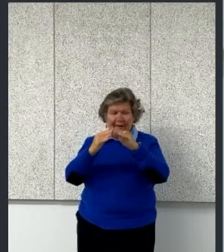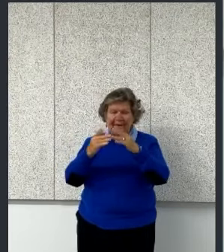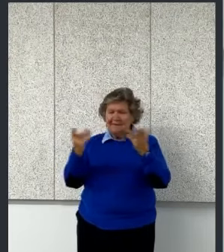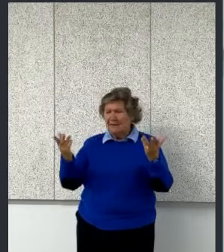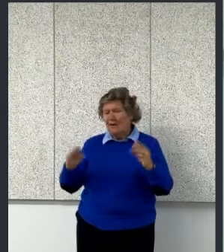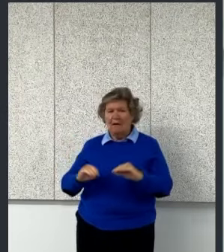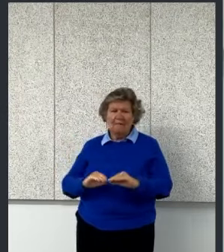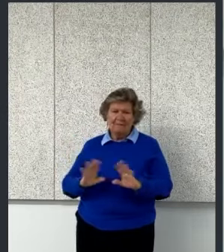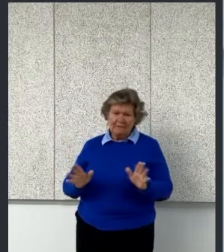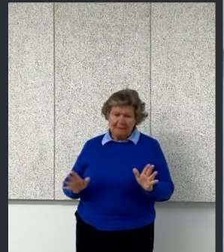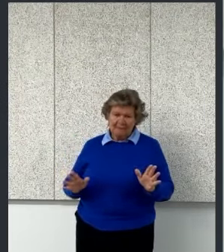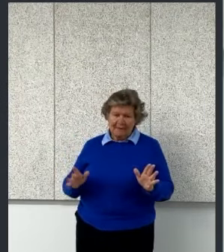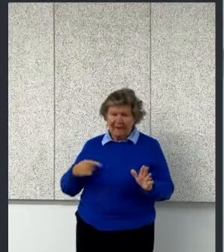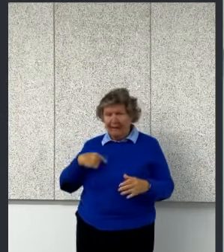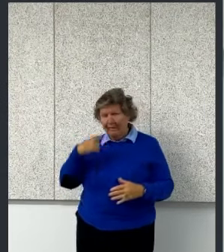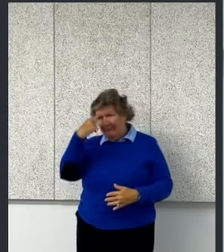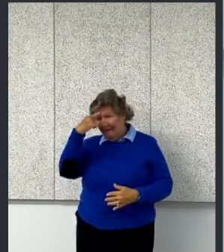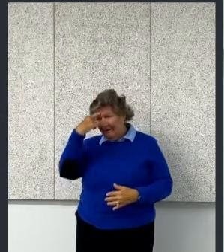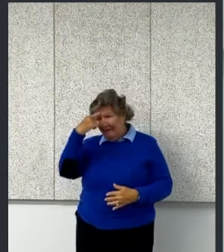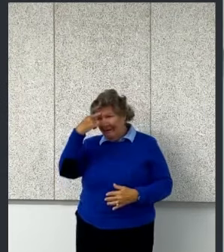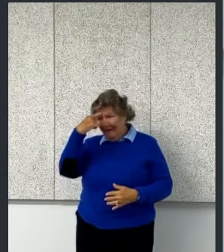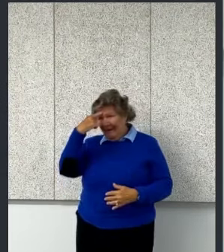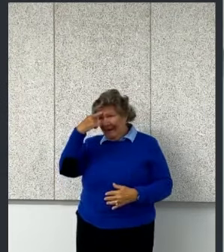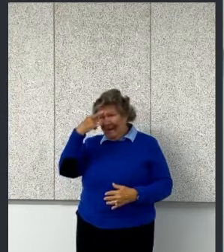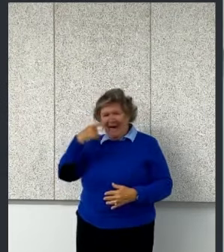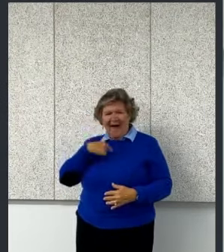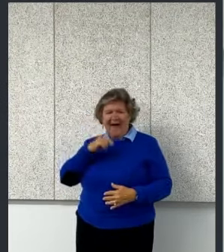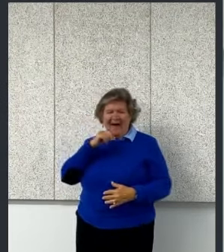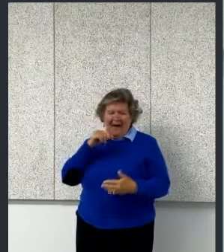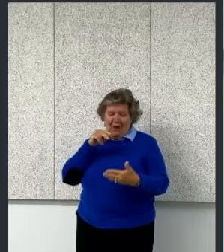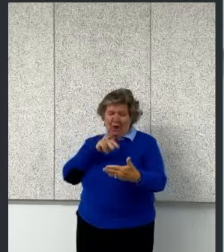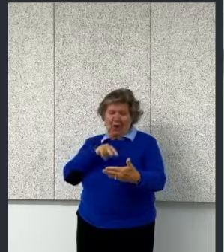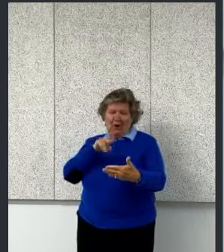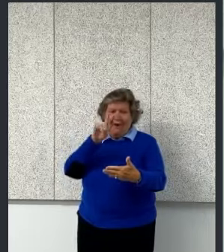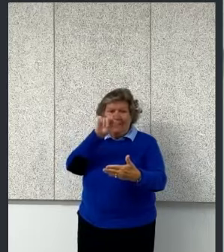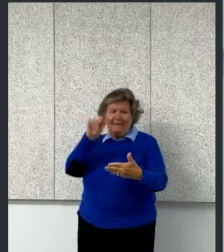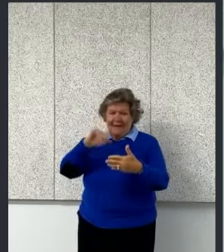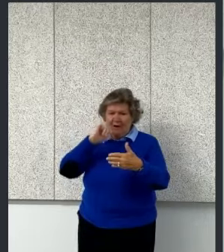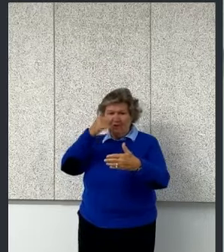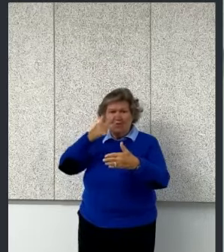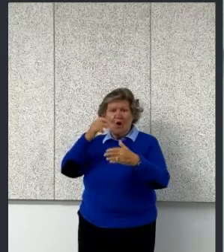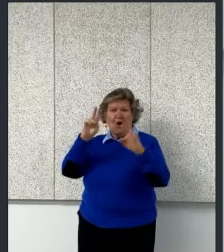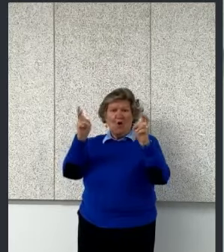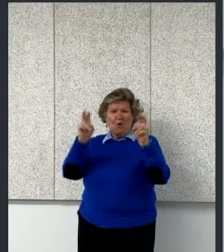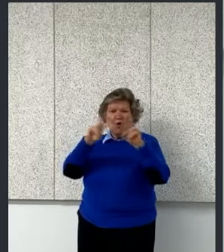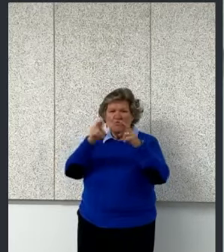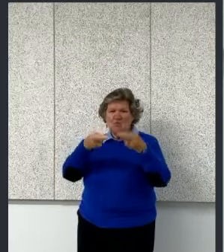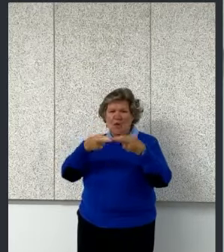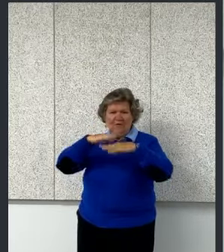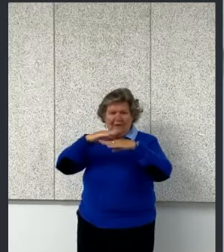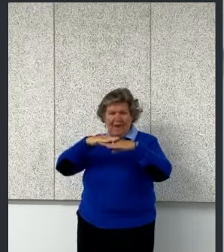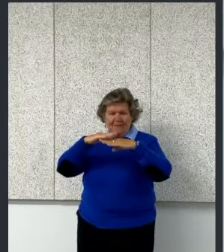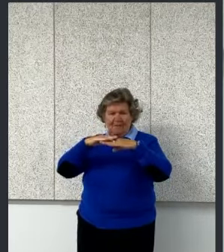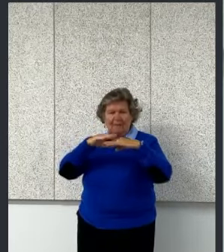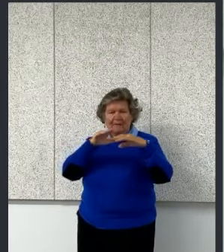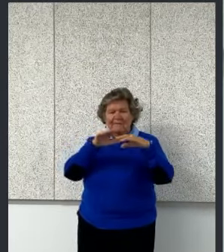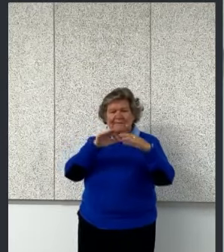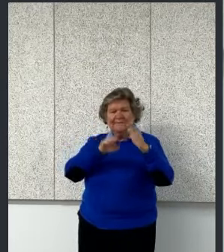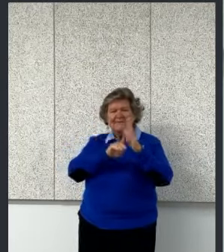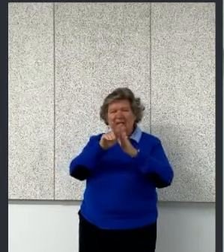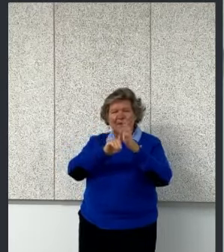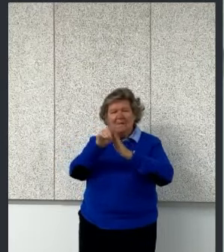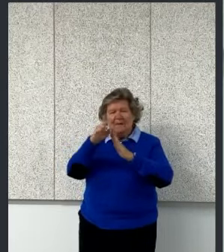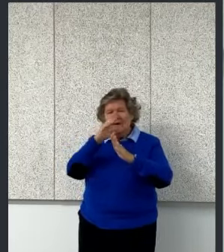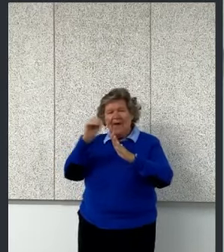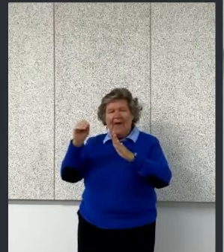obviously, I think, you know, I'm not looking at the data. There's a roundtable tomorrow about audience development and marketing